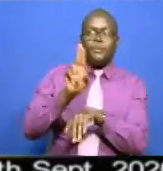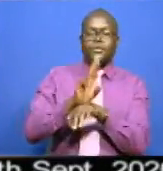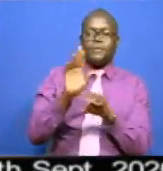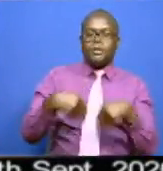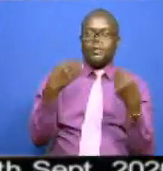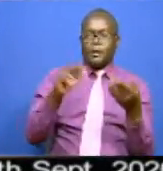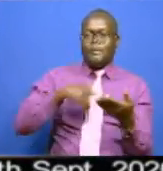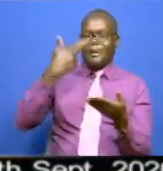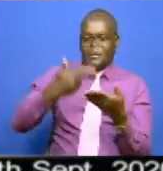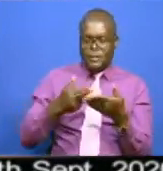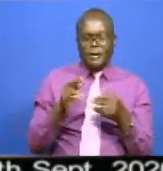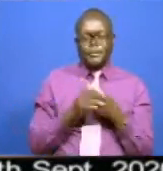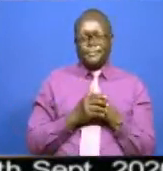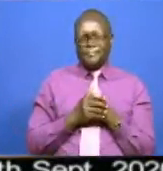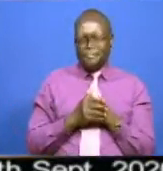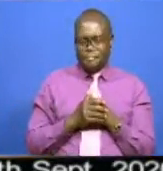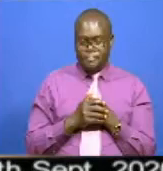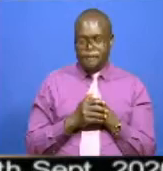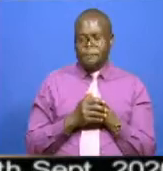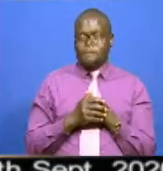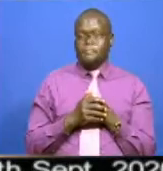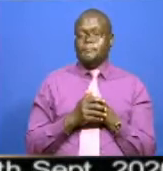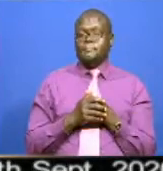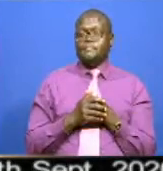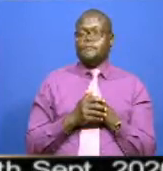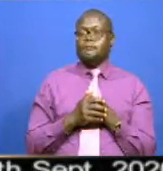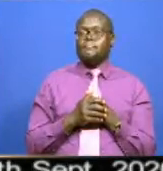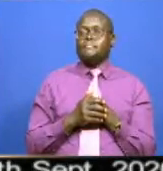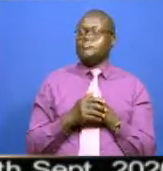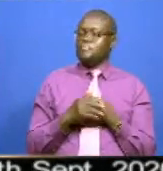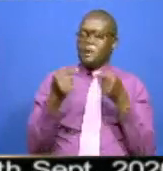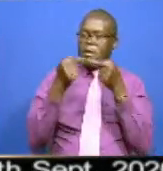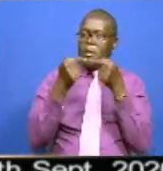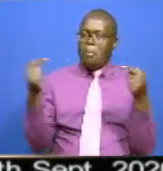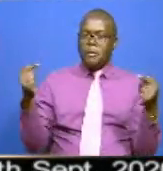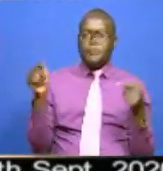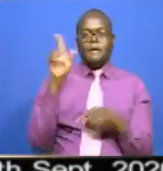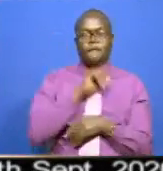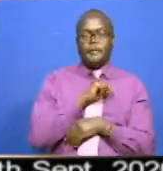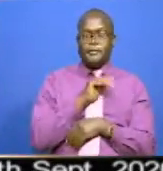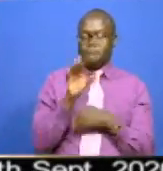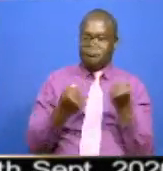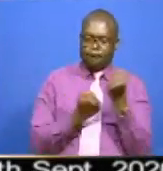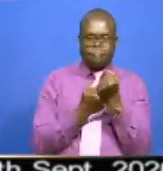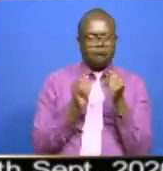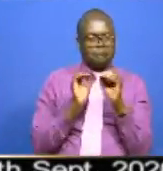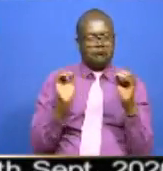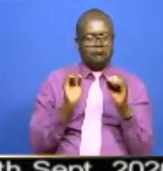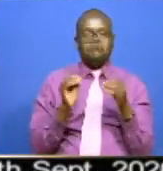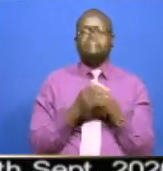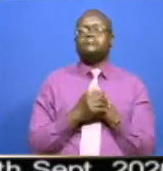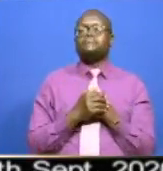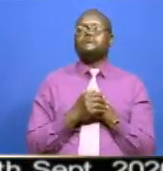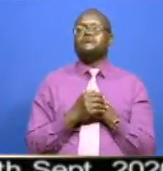those resources. Then, Honorable Speaker, I disagree with this. I disagree